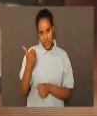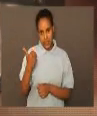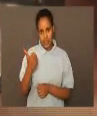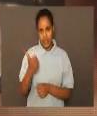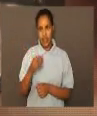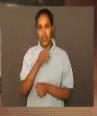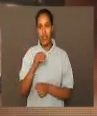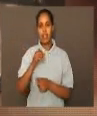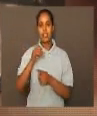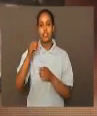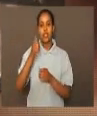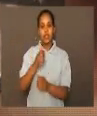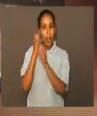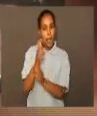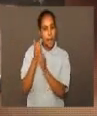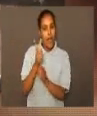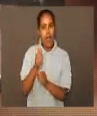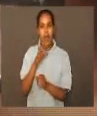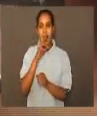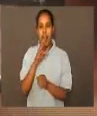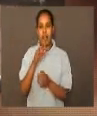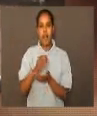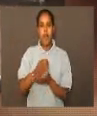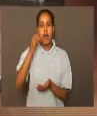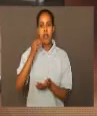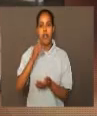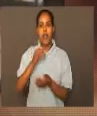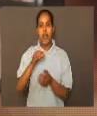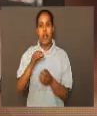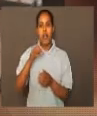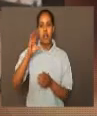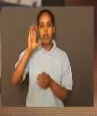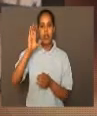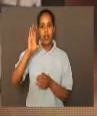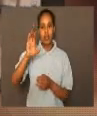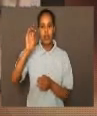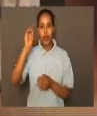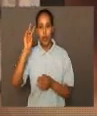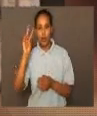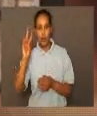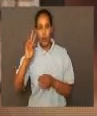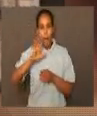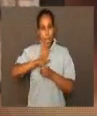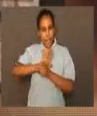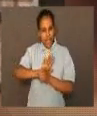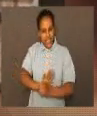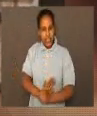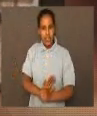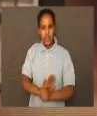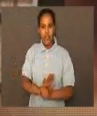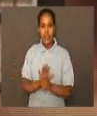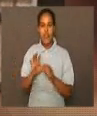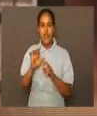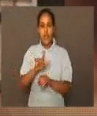and champagne are bottled under carbon dioxide pressure up